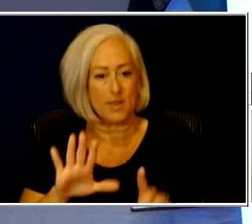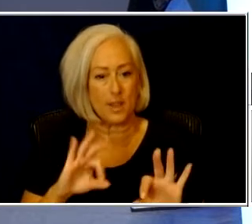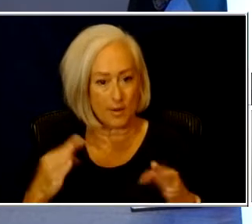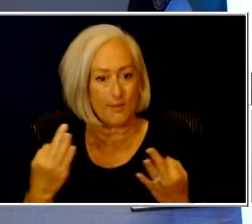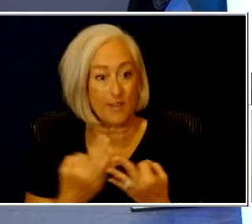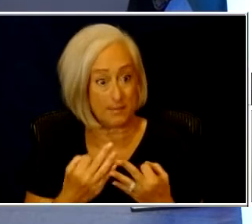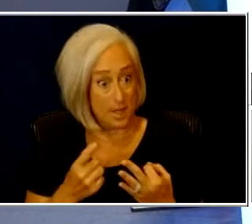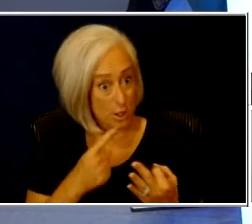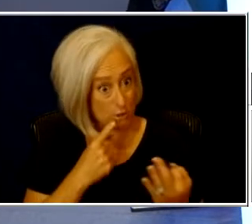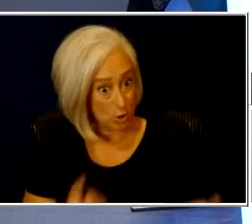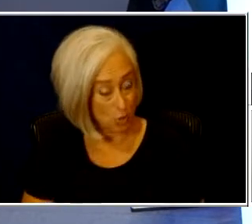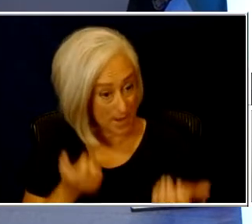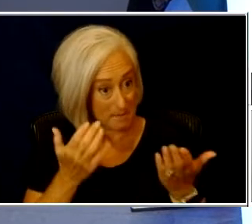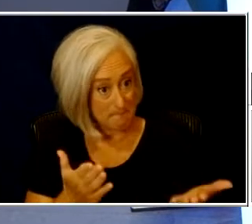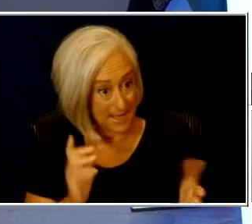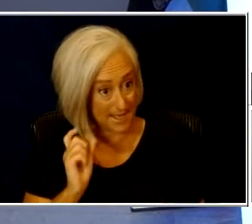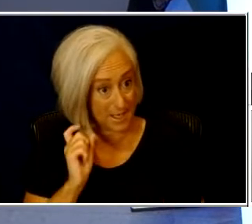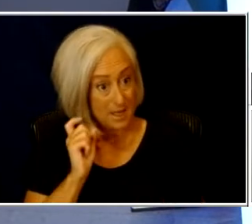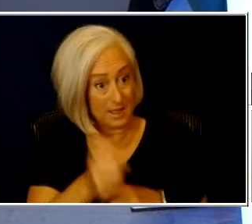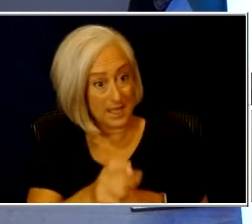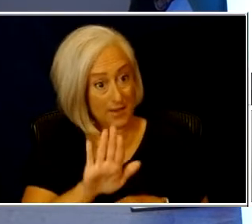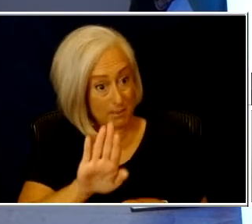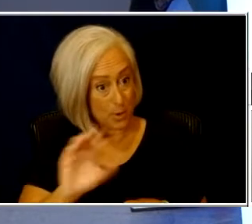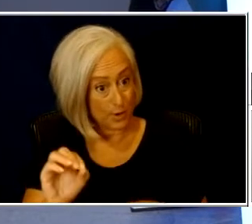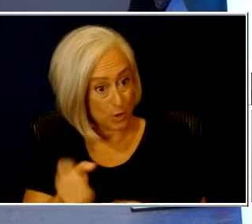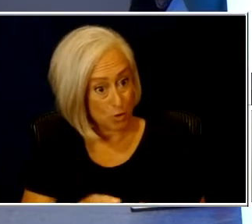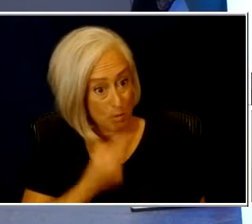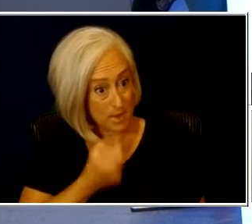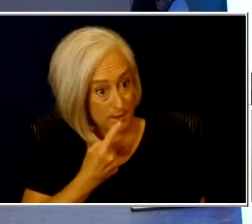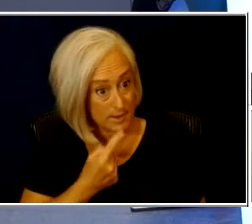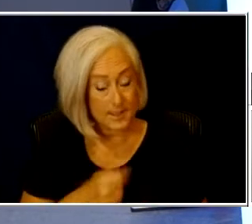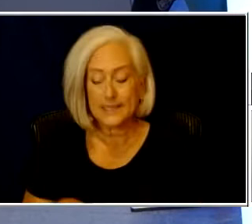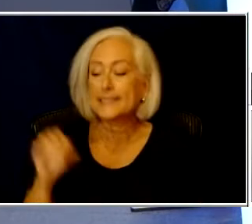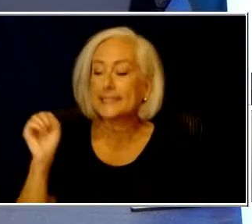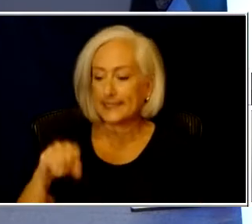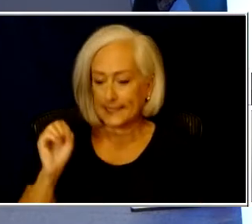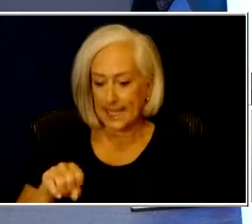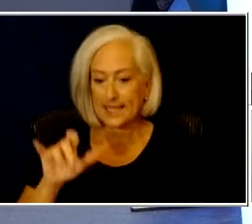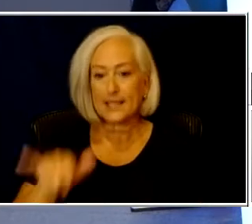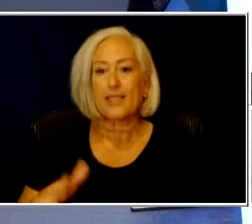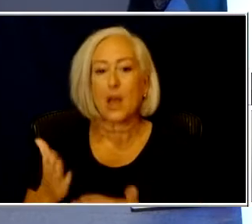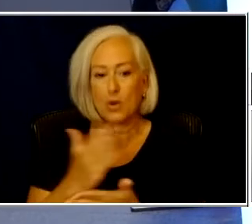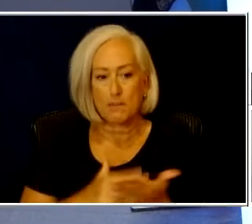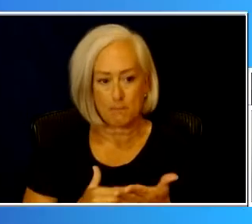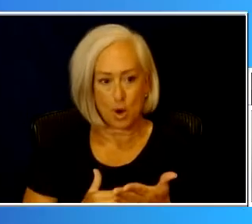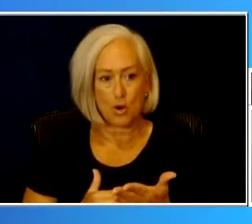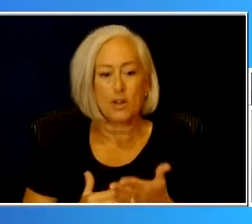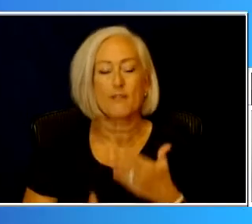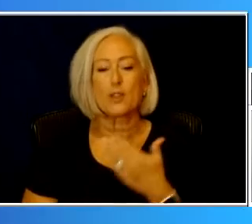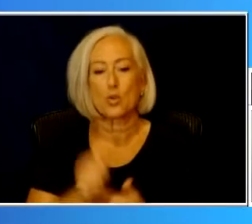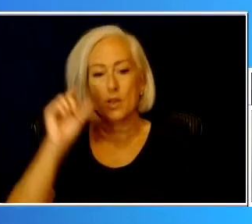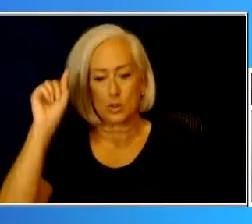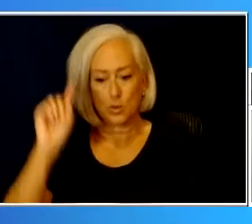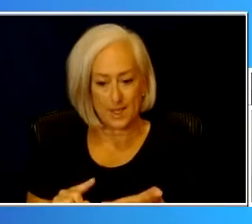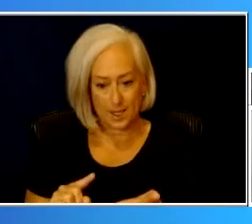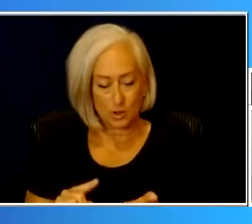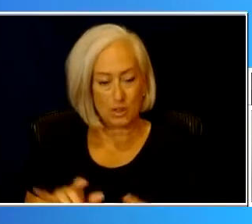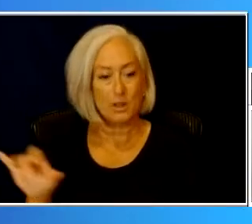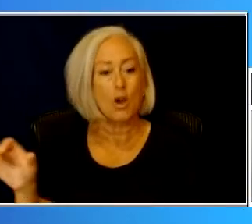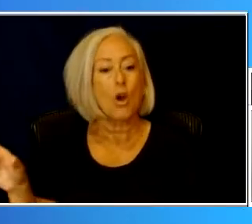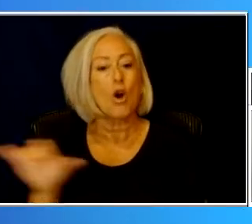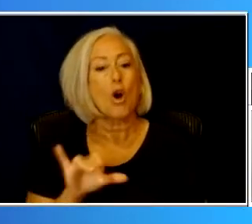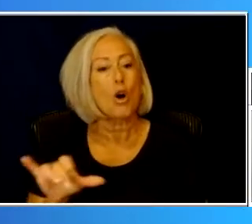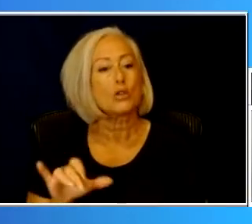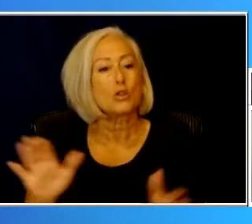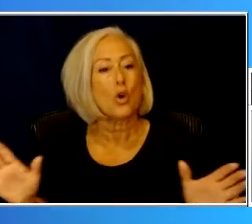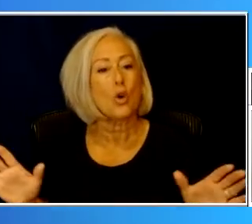you put them on a birth control pill? Absolutely, that would be part of our risk reduction. Also, we would encourage that person to